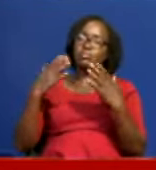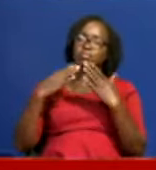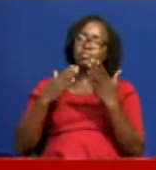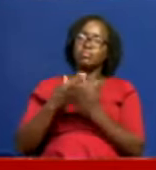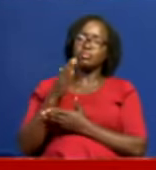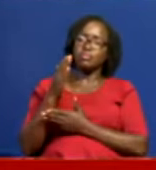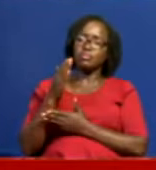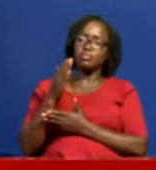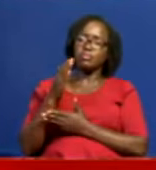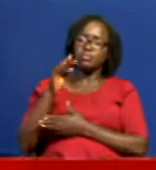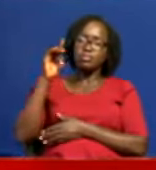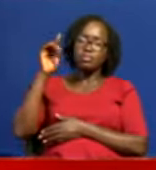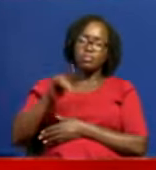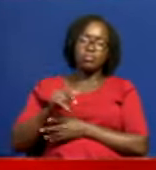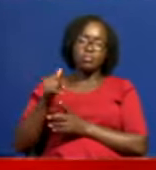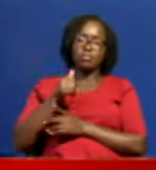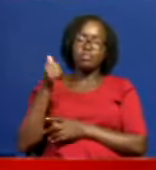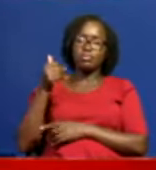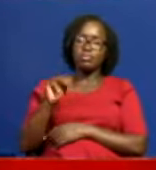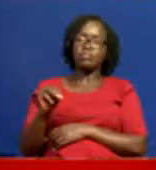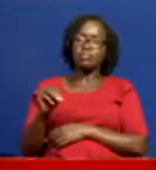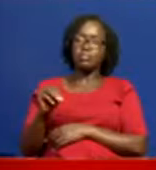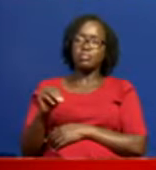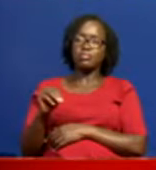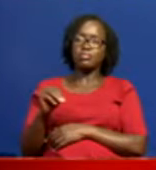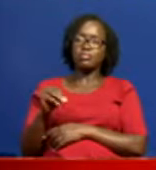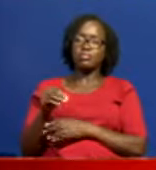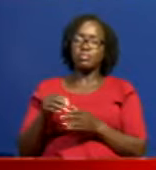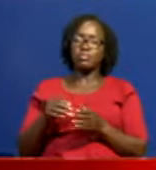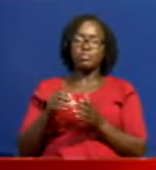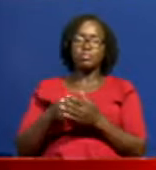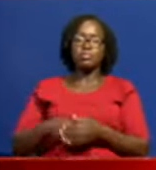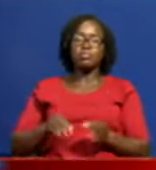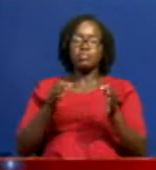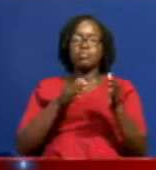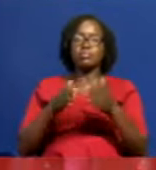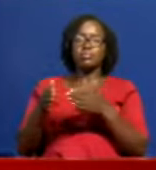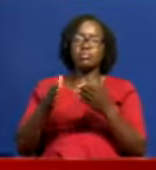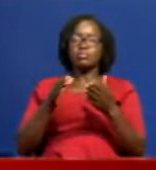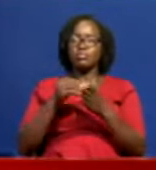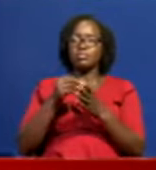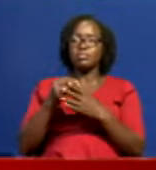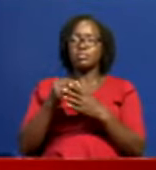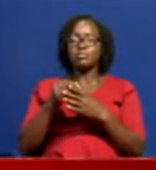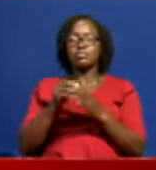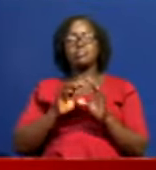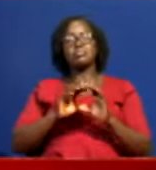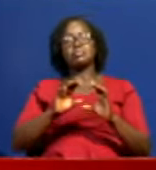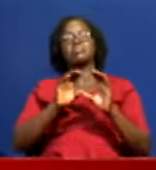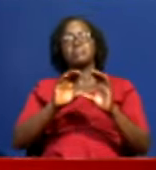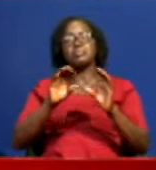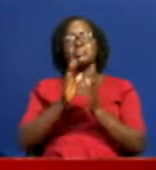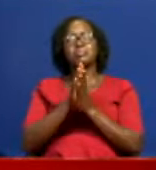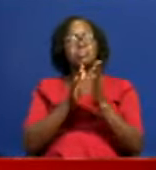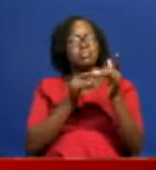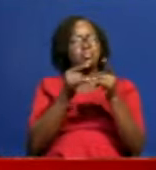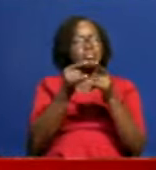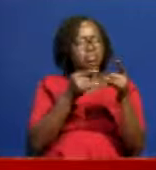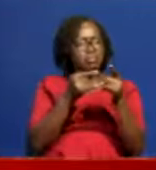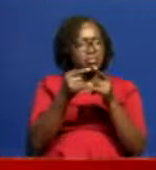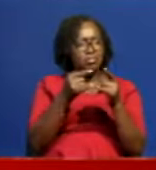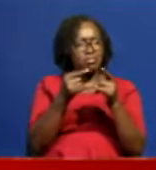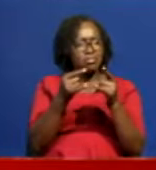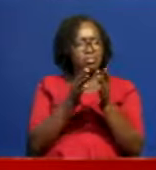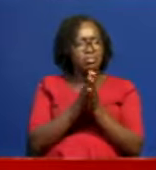rights does not deny them legitimate opportunities or make a mockery of their struggles and